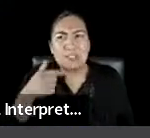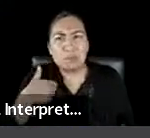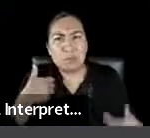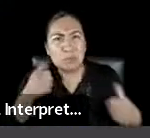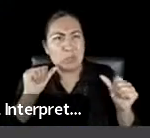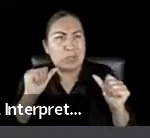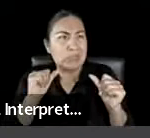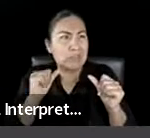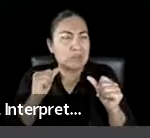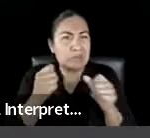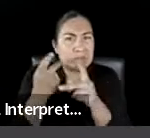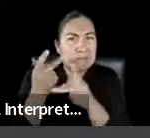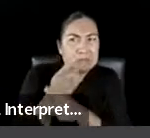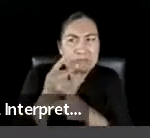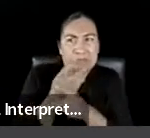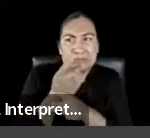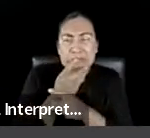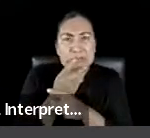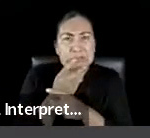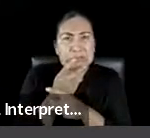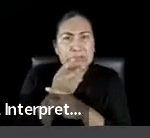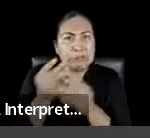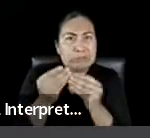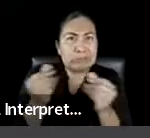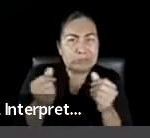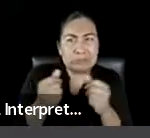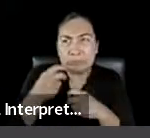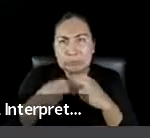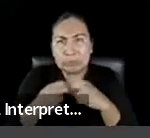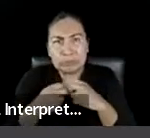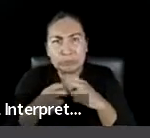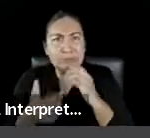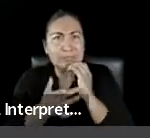work through some of the presets.